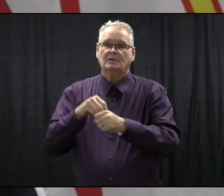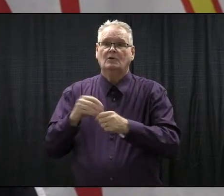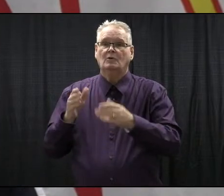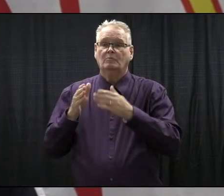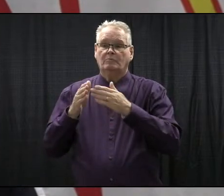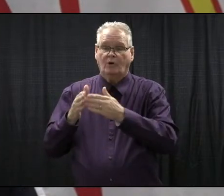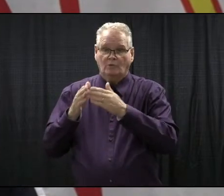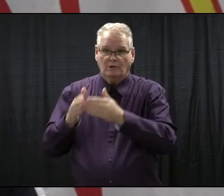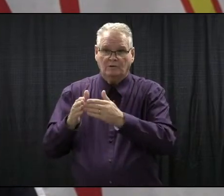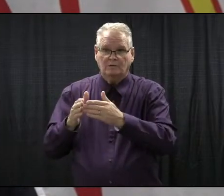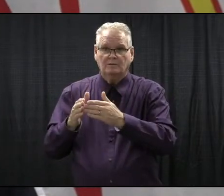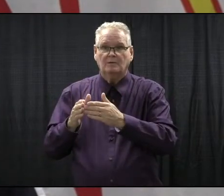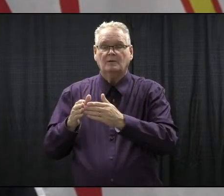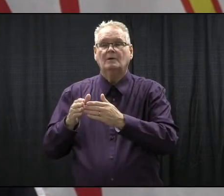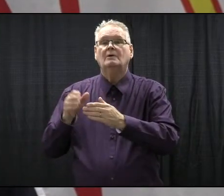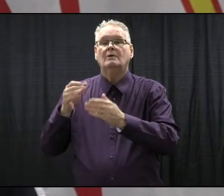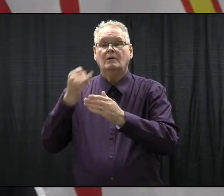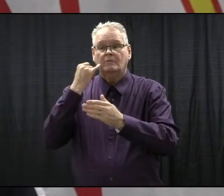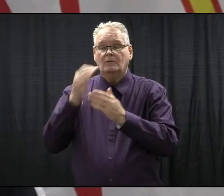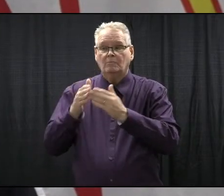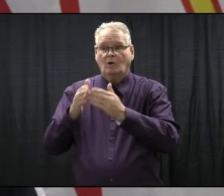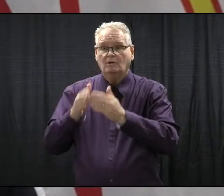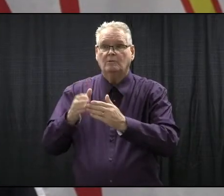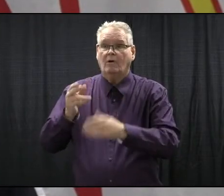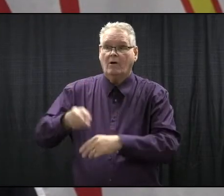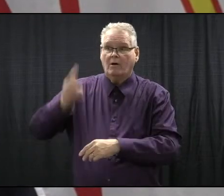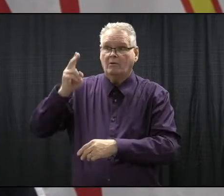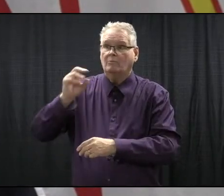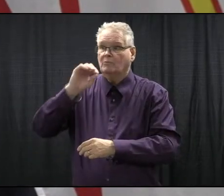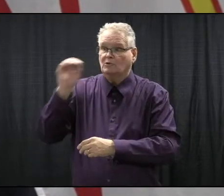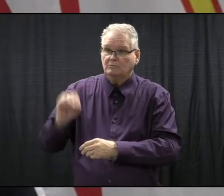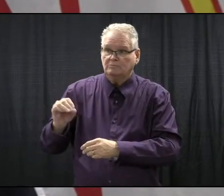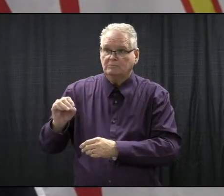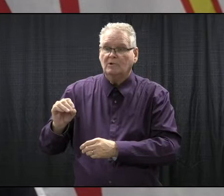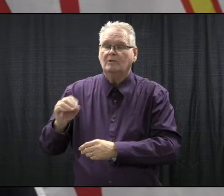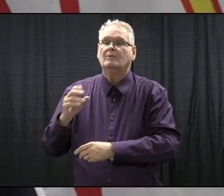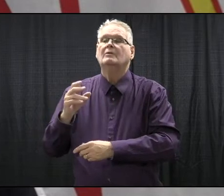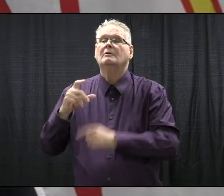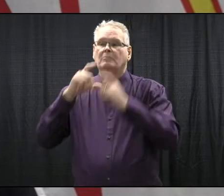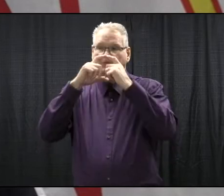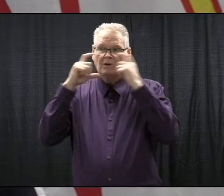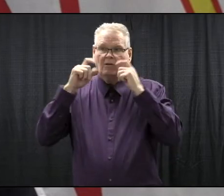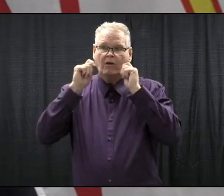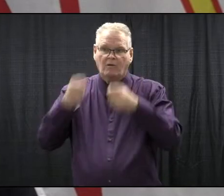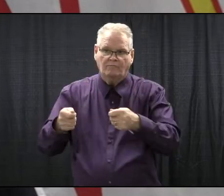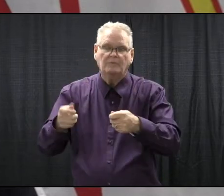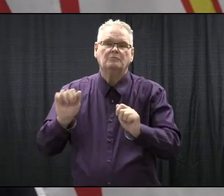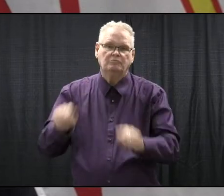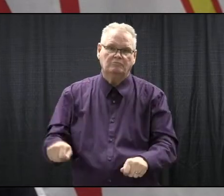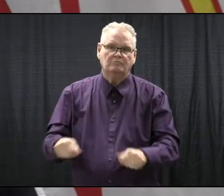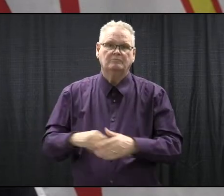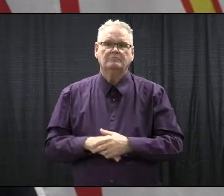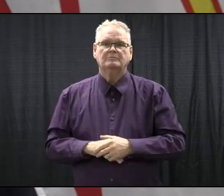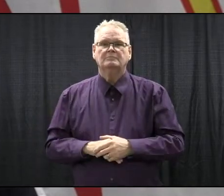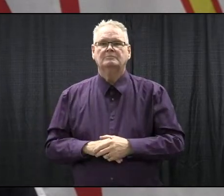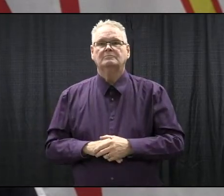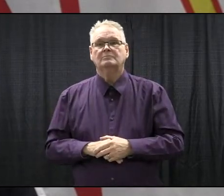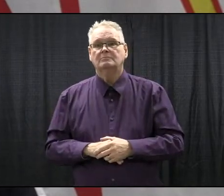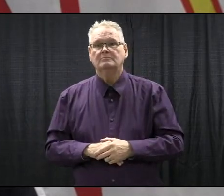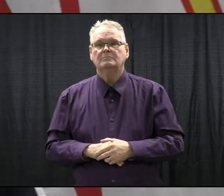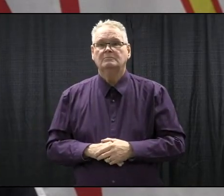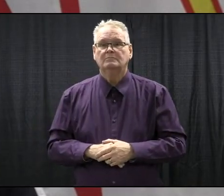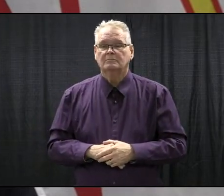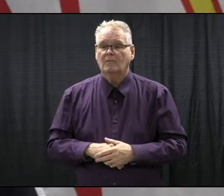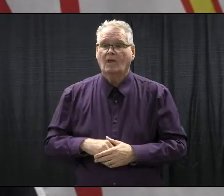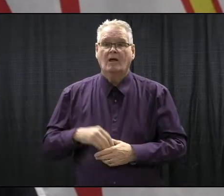up. If you haven't gotten your first dose, please book an appointment. If you have had your first dose of vaccine, please get your